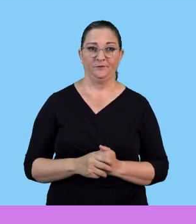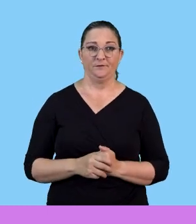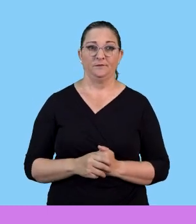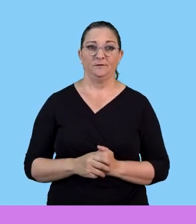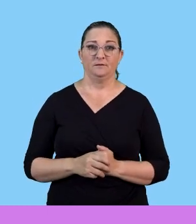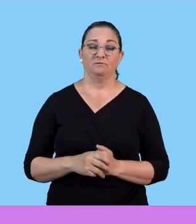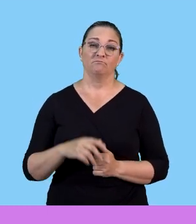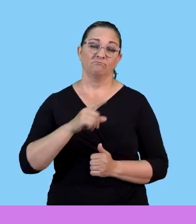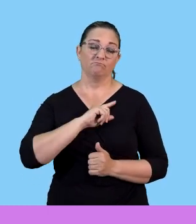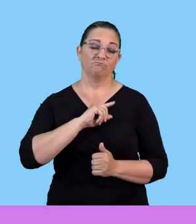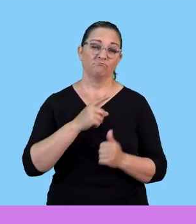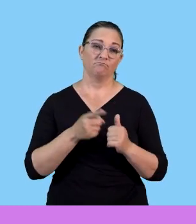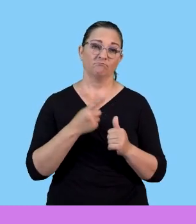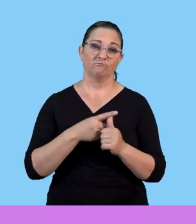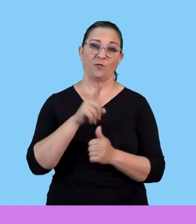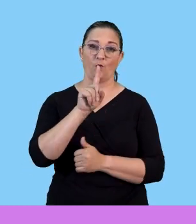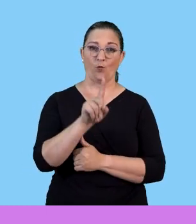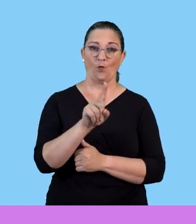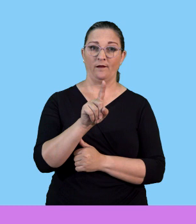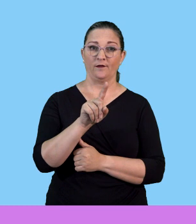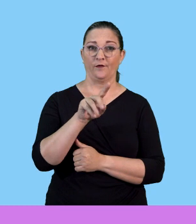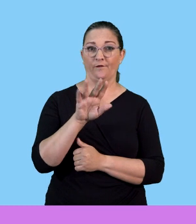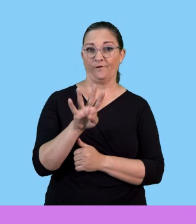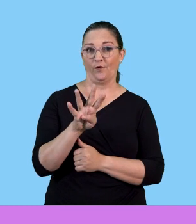and that is